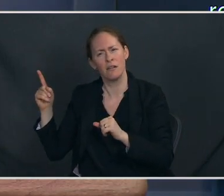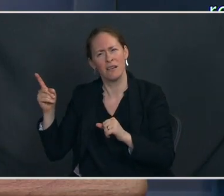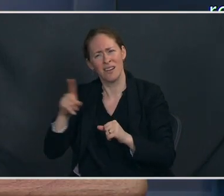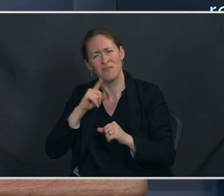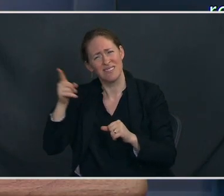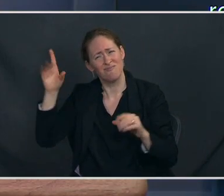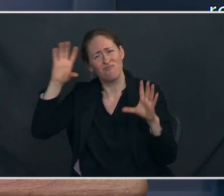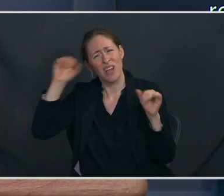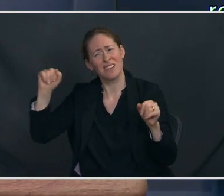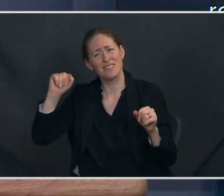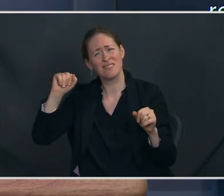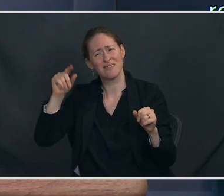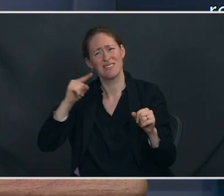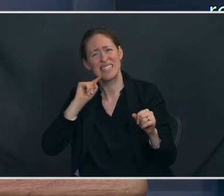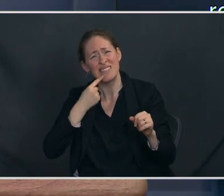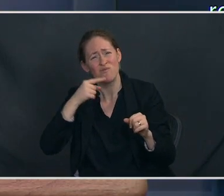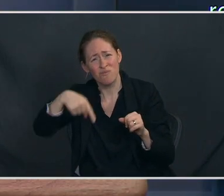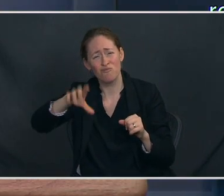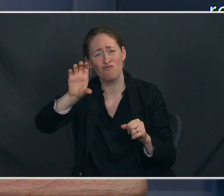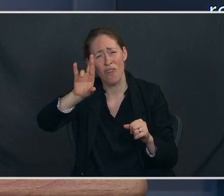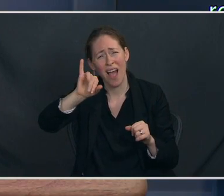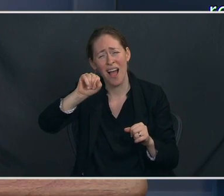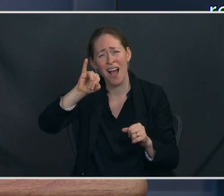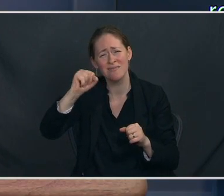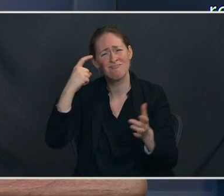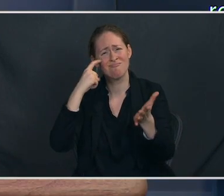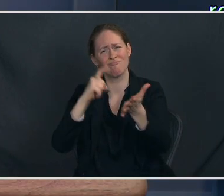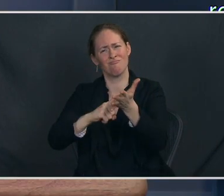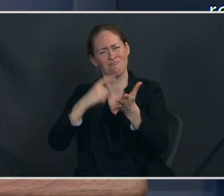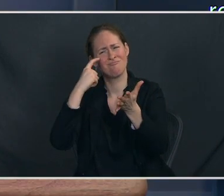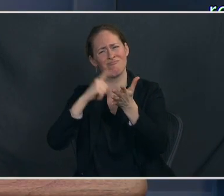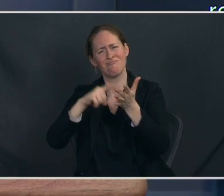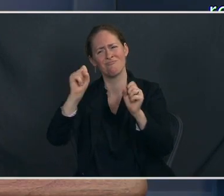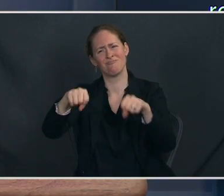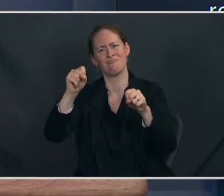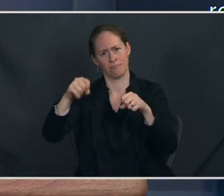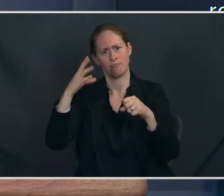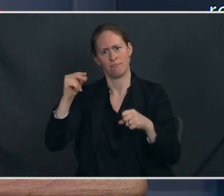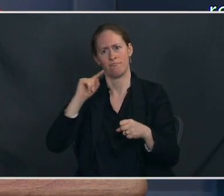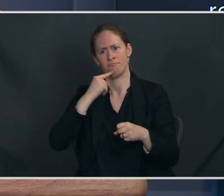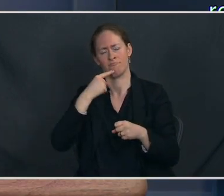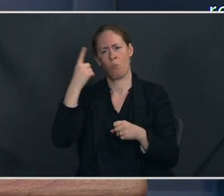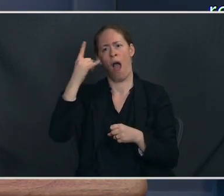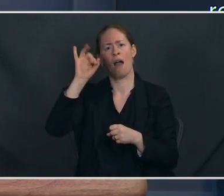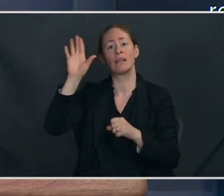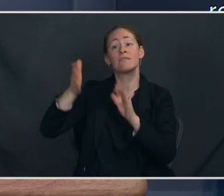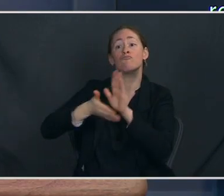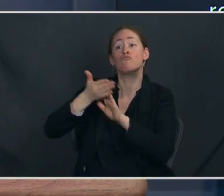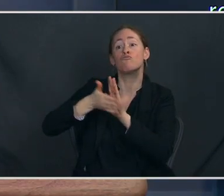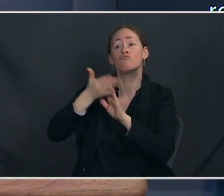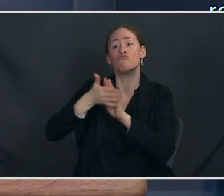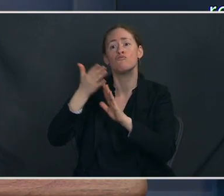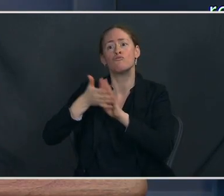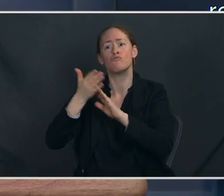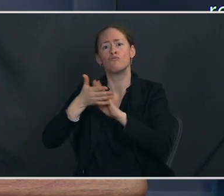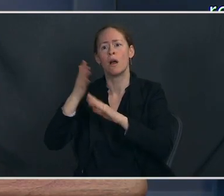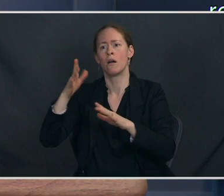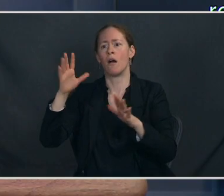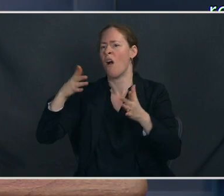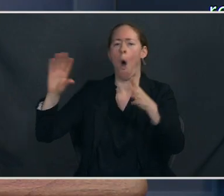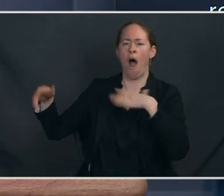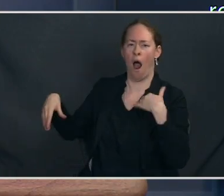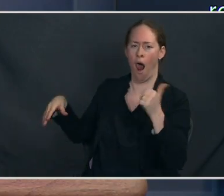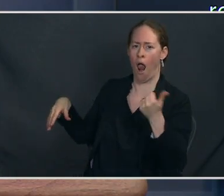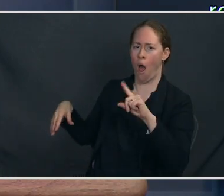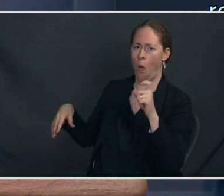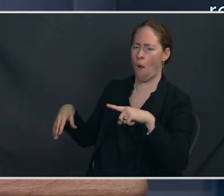it is central to the issues he wants to take on in his presidency speaks to his commitment to the issue. Go ahead. So two more questions to bring it back just to